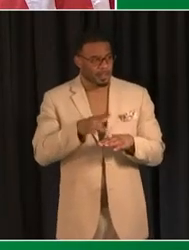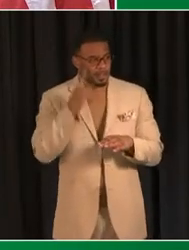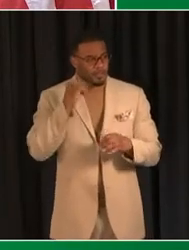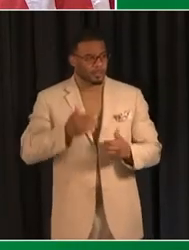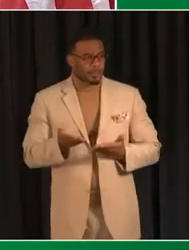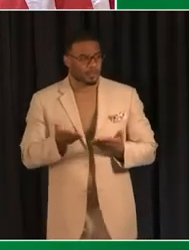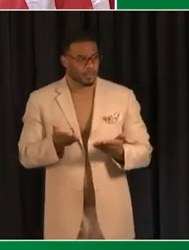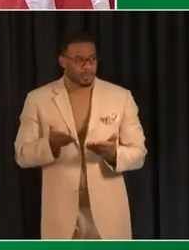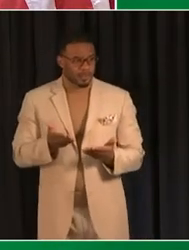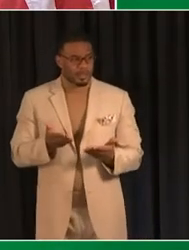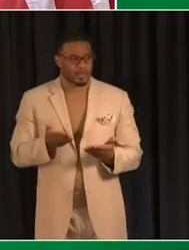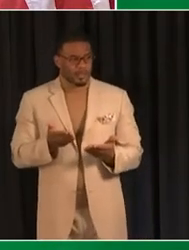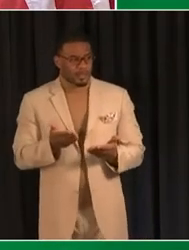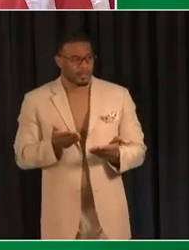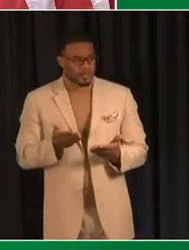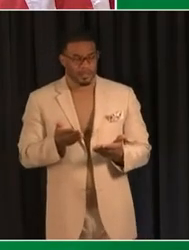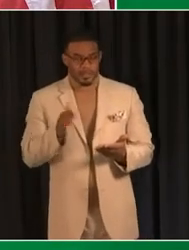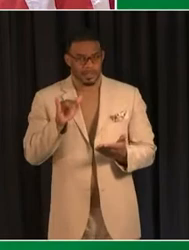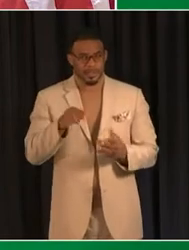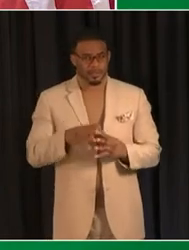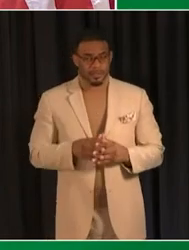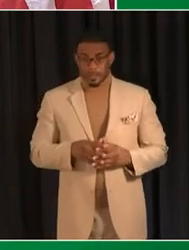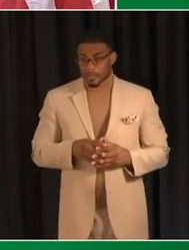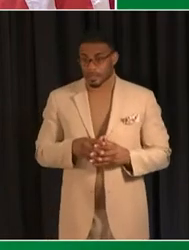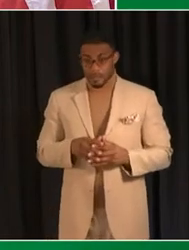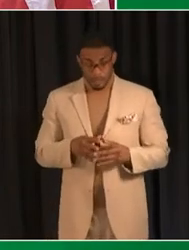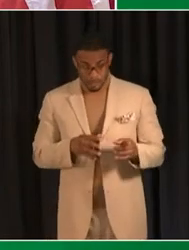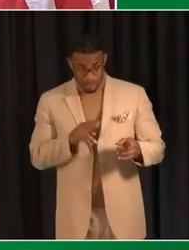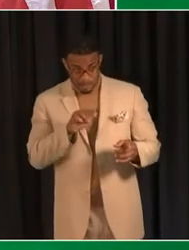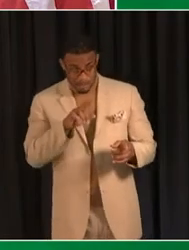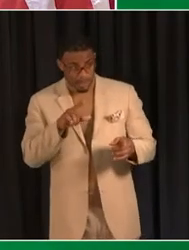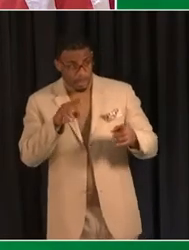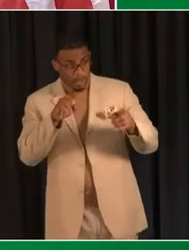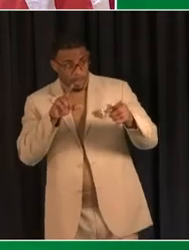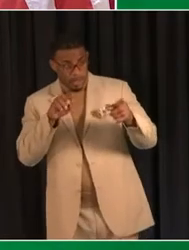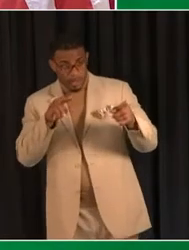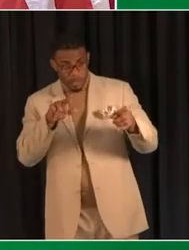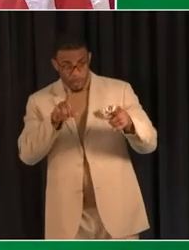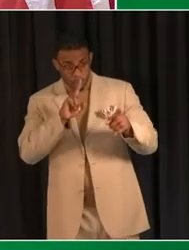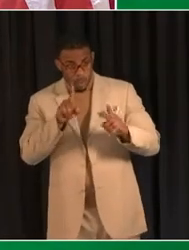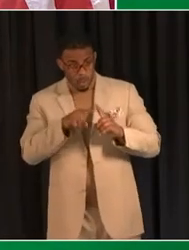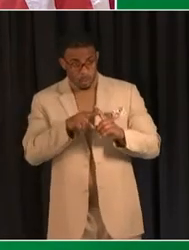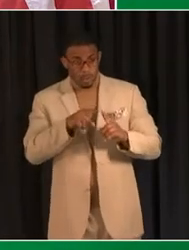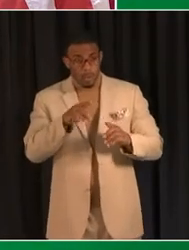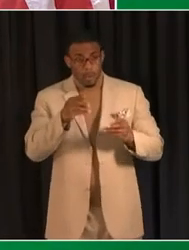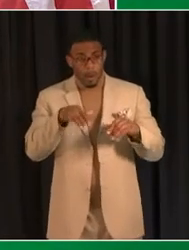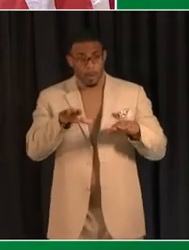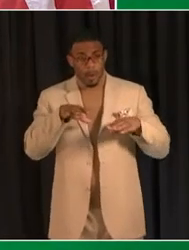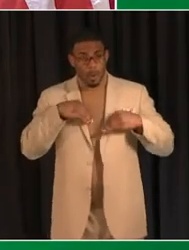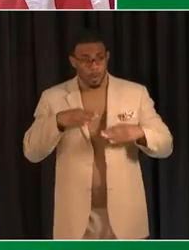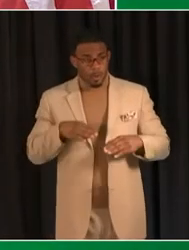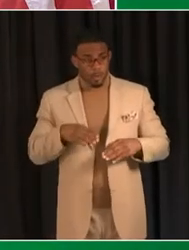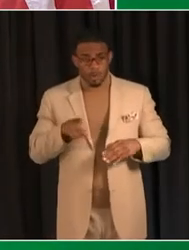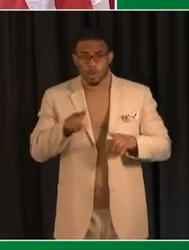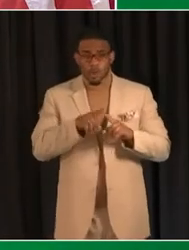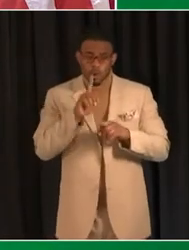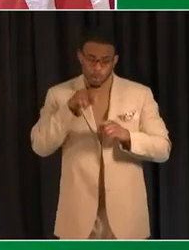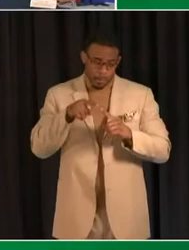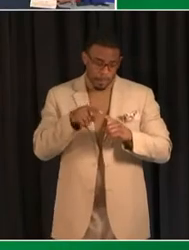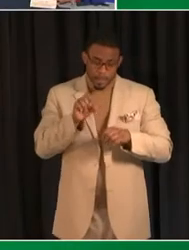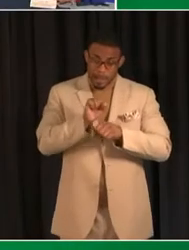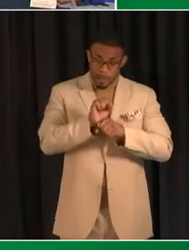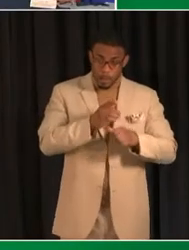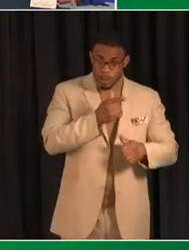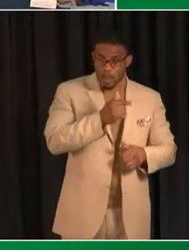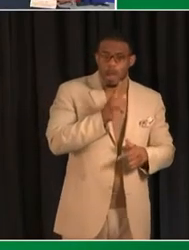space, for service industry as we know it. Yep. Yeah. And Neil and Leona, you talked to the property owners, but you also